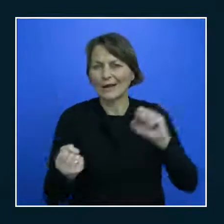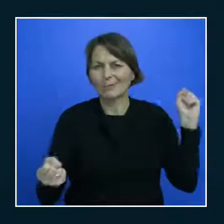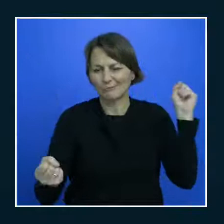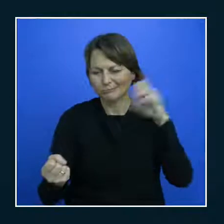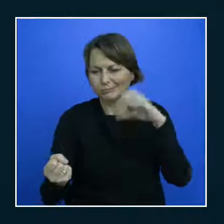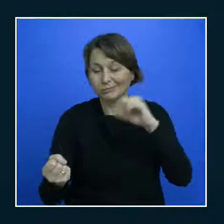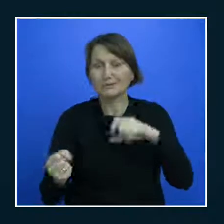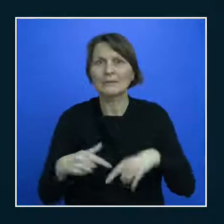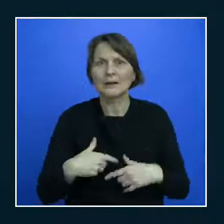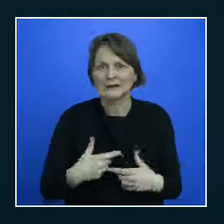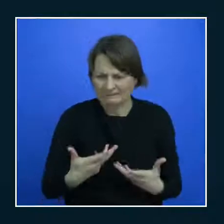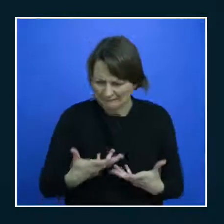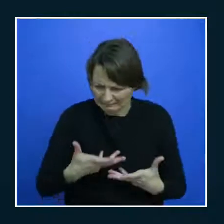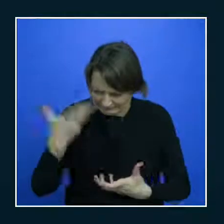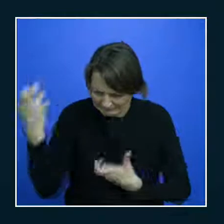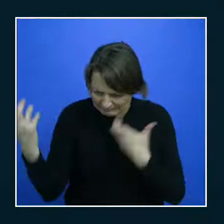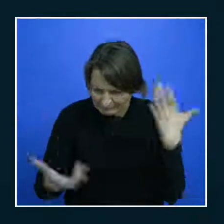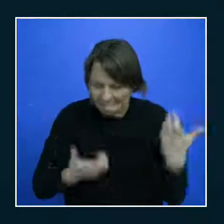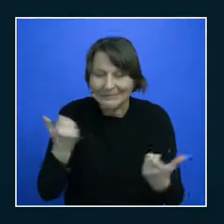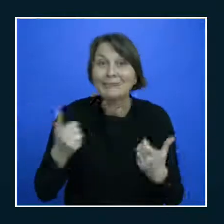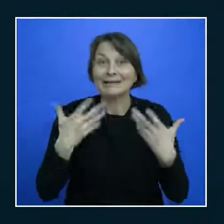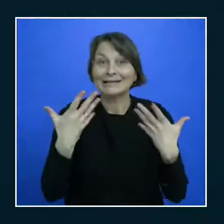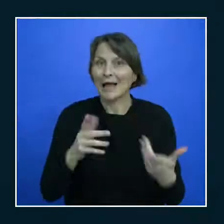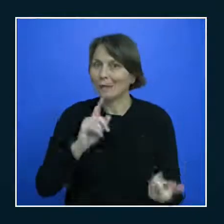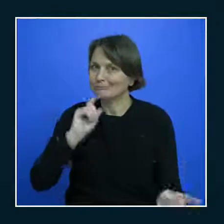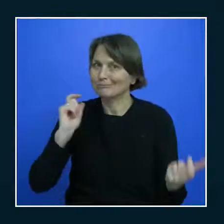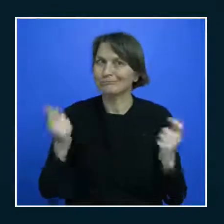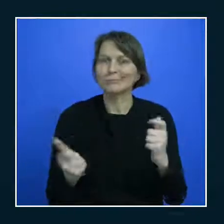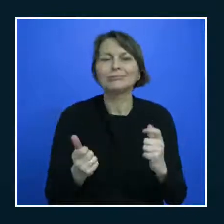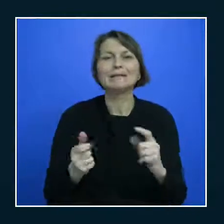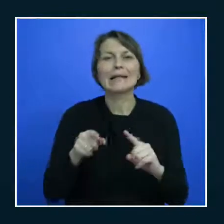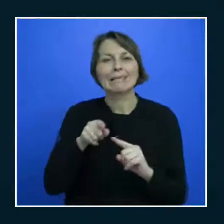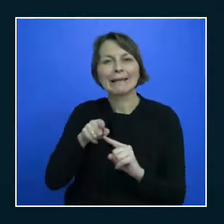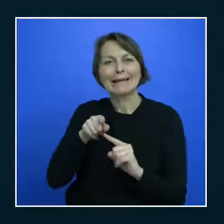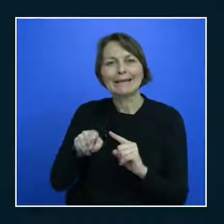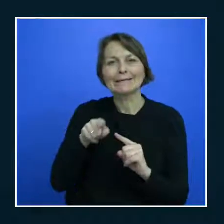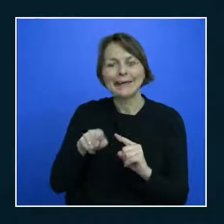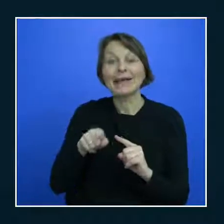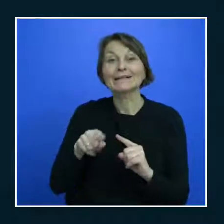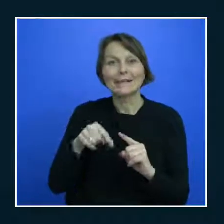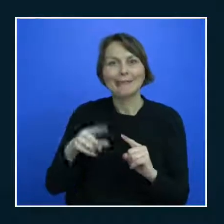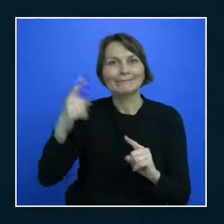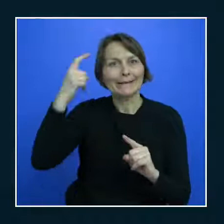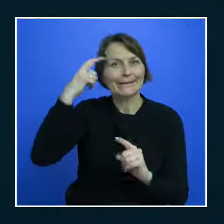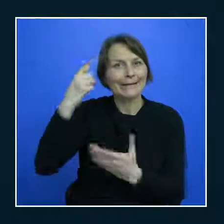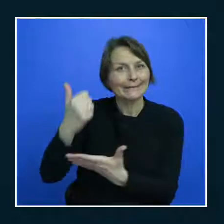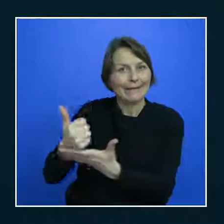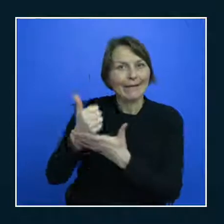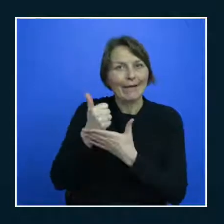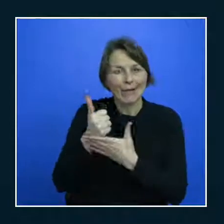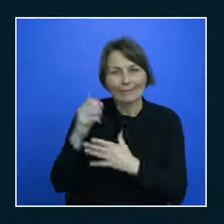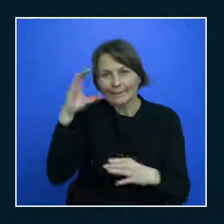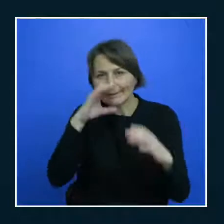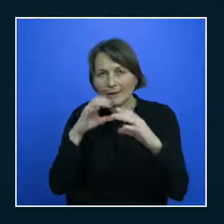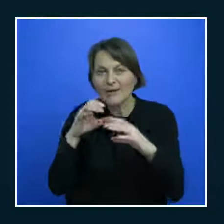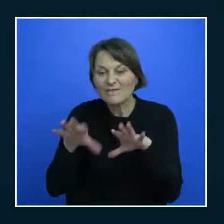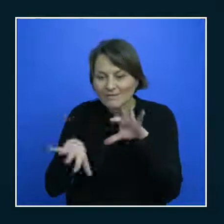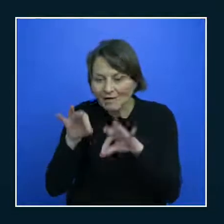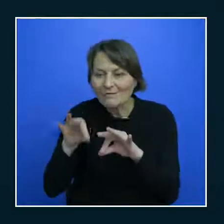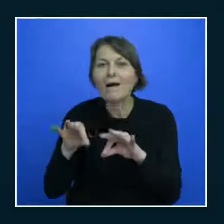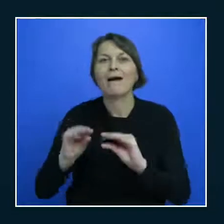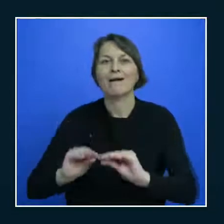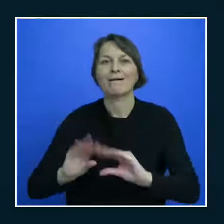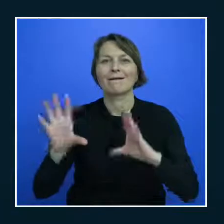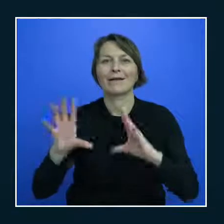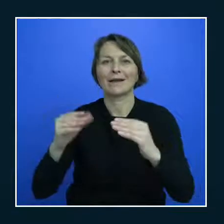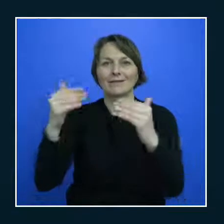have the intelligent ability to understand and see what's in there at the tip of your fingertip. It's really, I